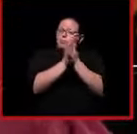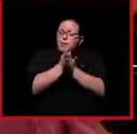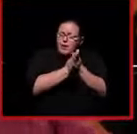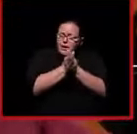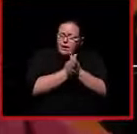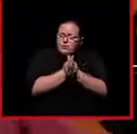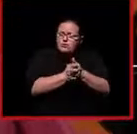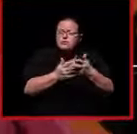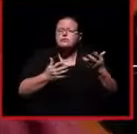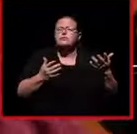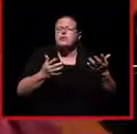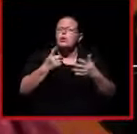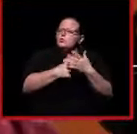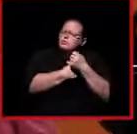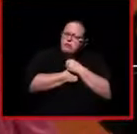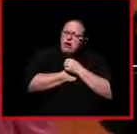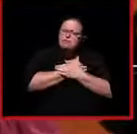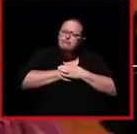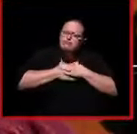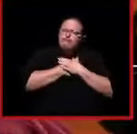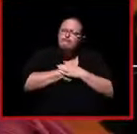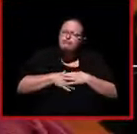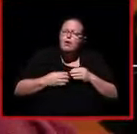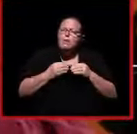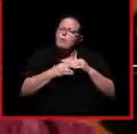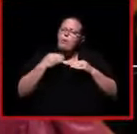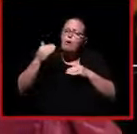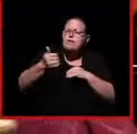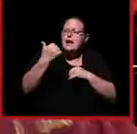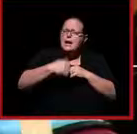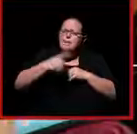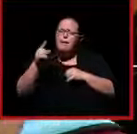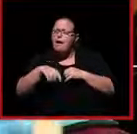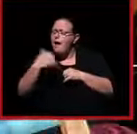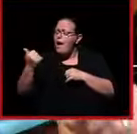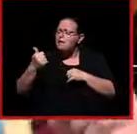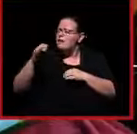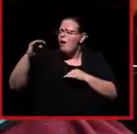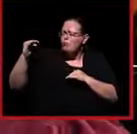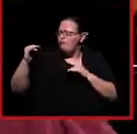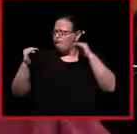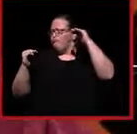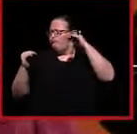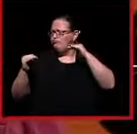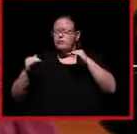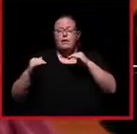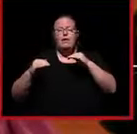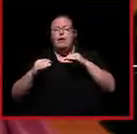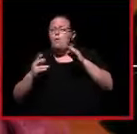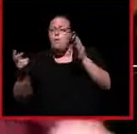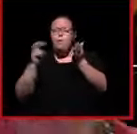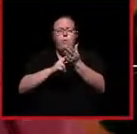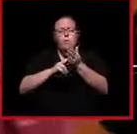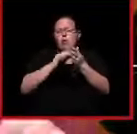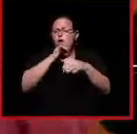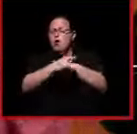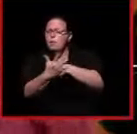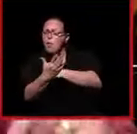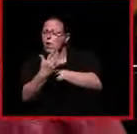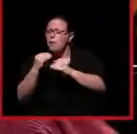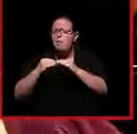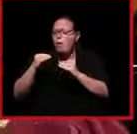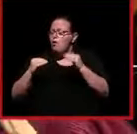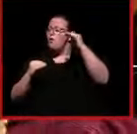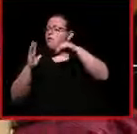do. Love it more than anyone else. Get up earlier in the morning than everyone else, run to